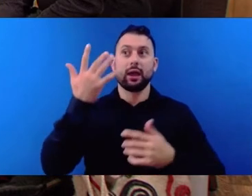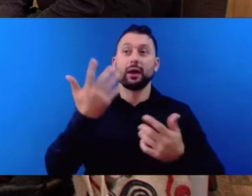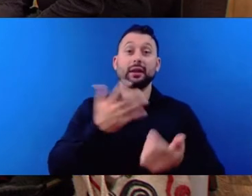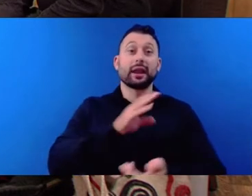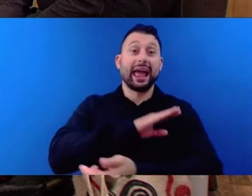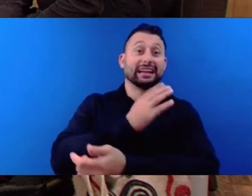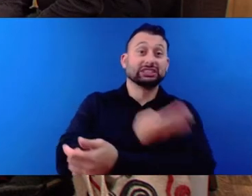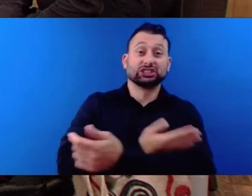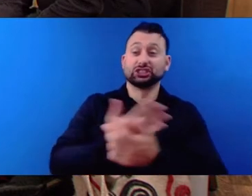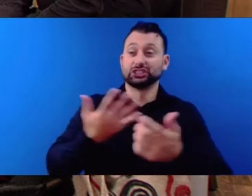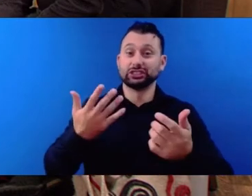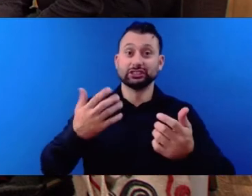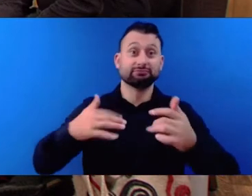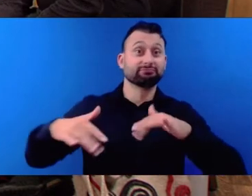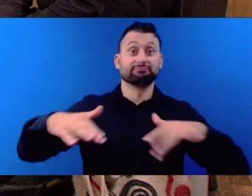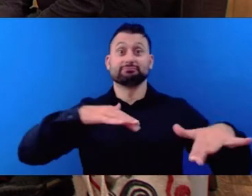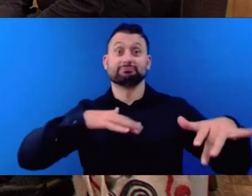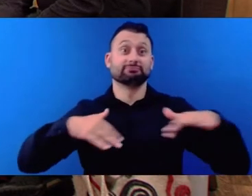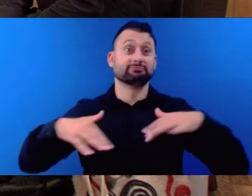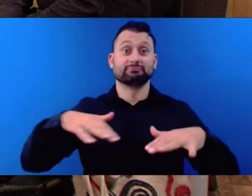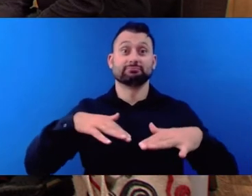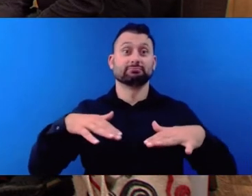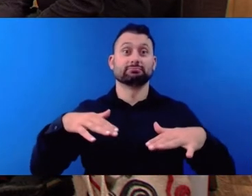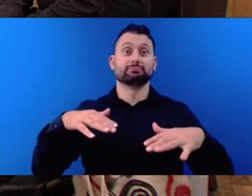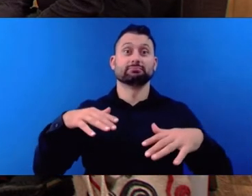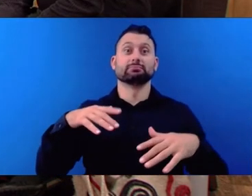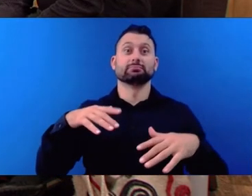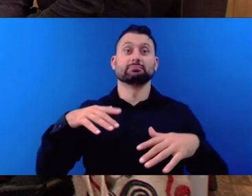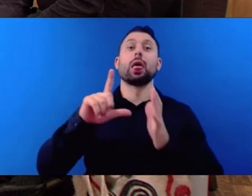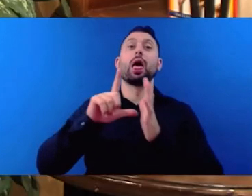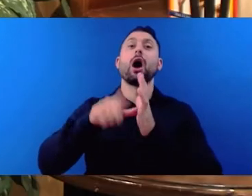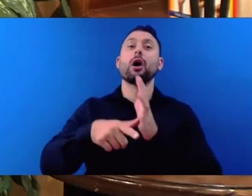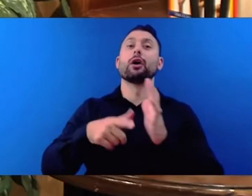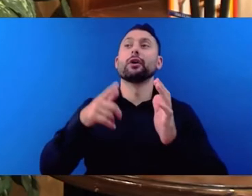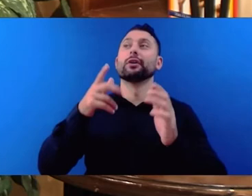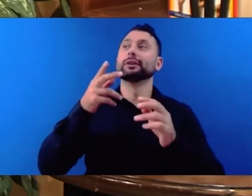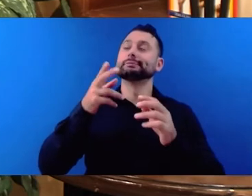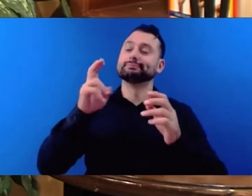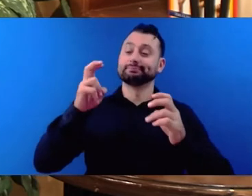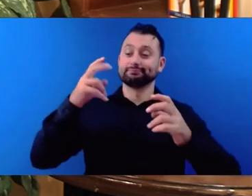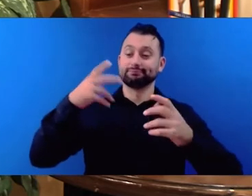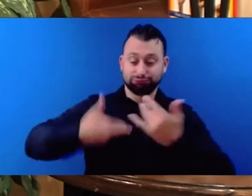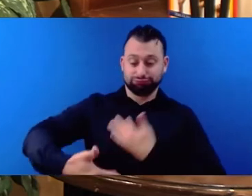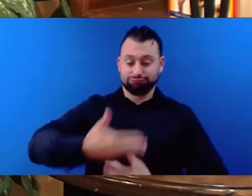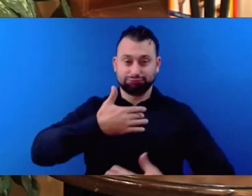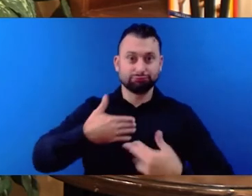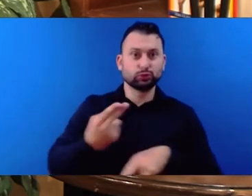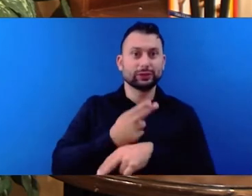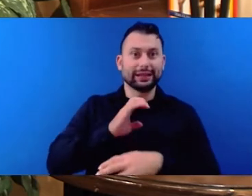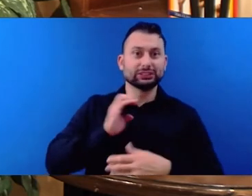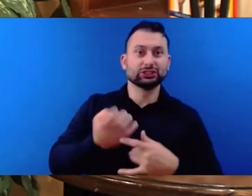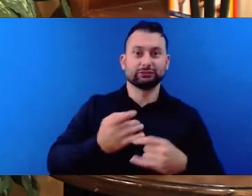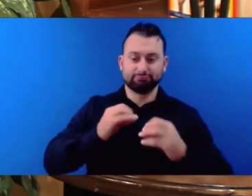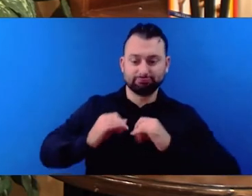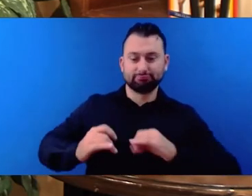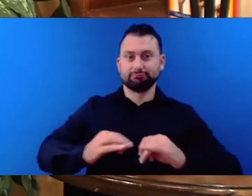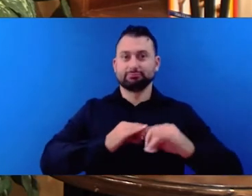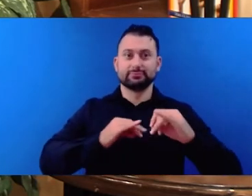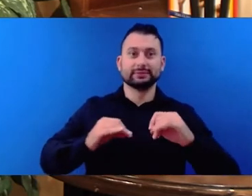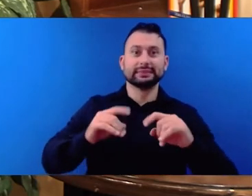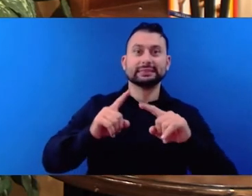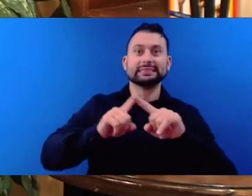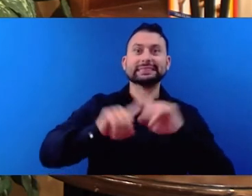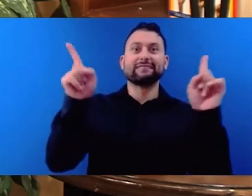It starts using other forms of energy available, such as breaking down fats and breaking down the protein in our